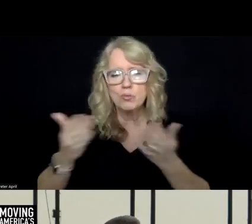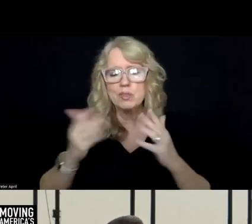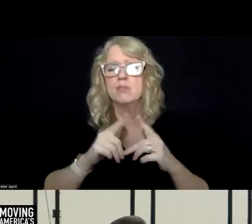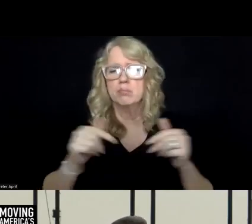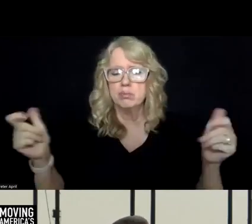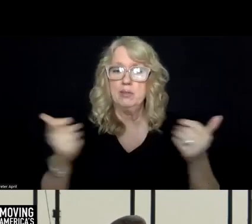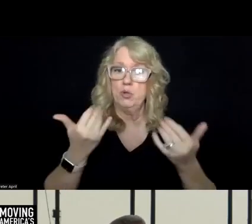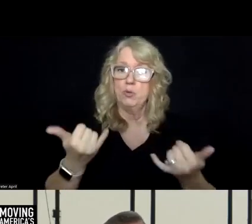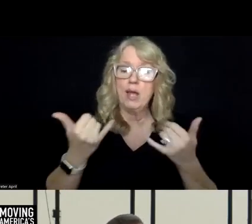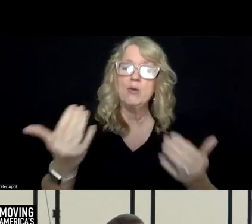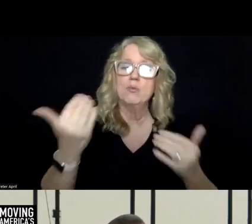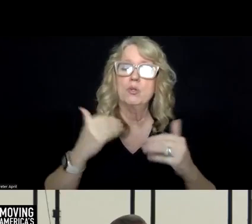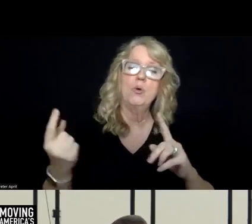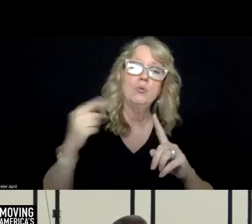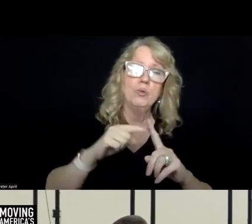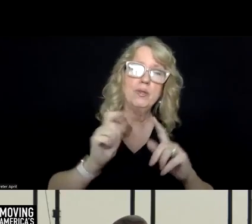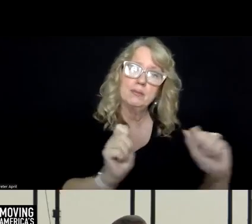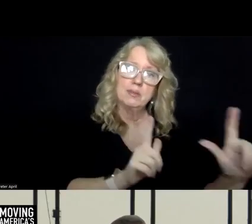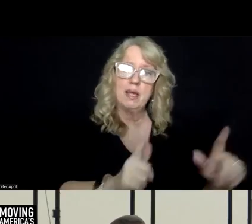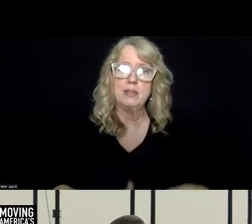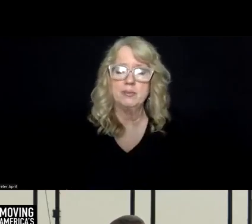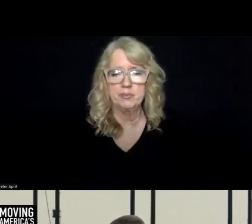if we can go back to the next slide again.